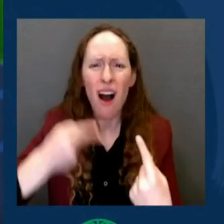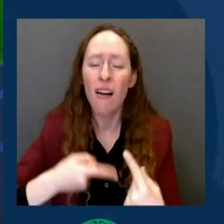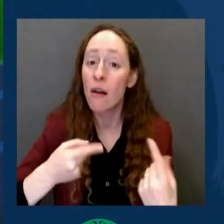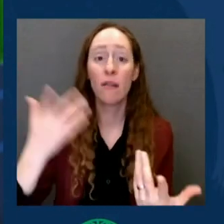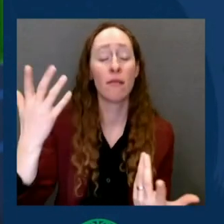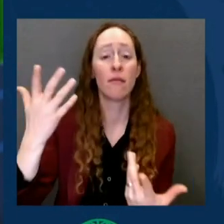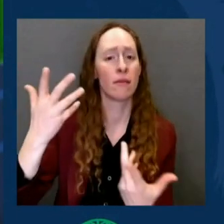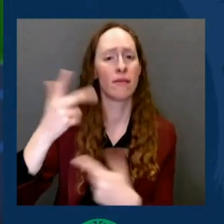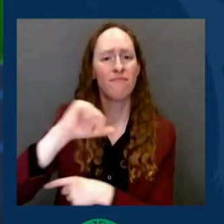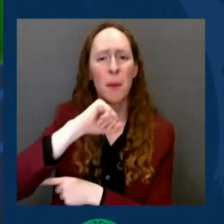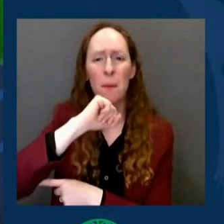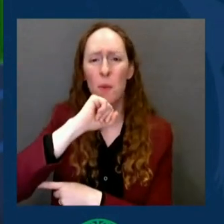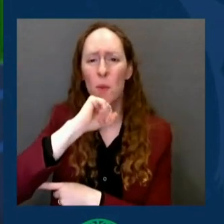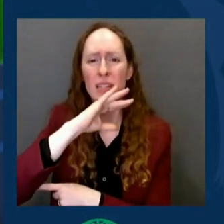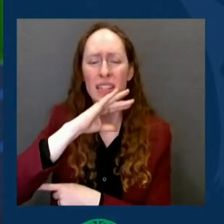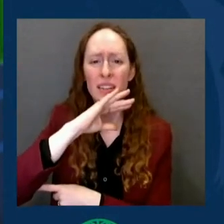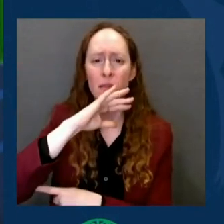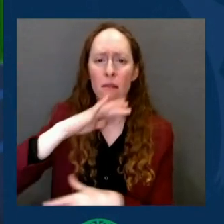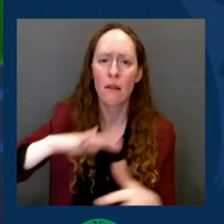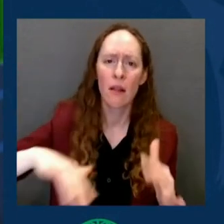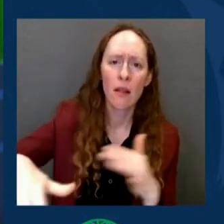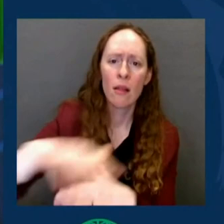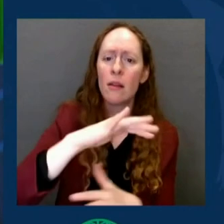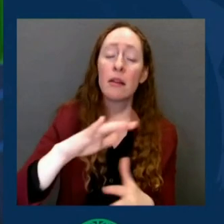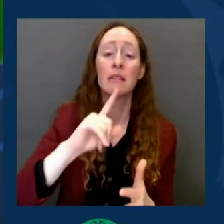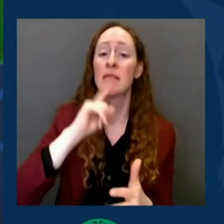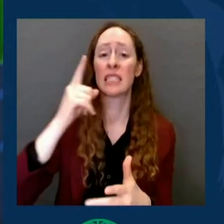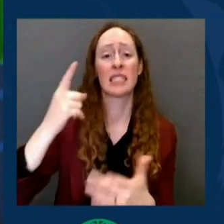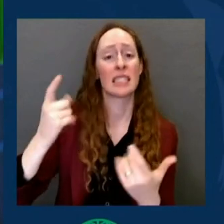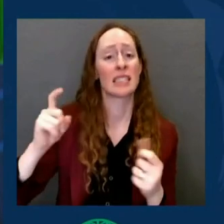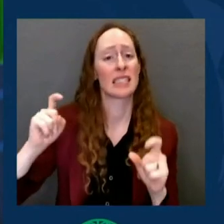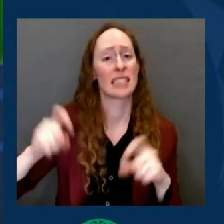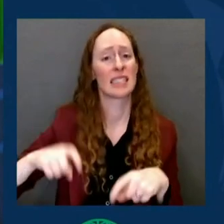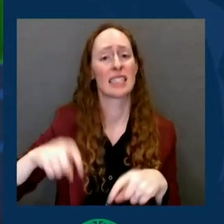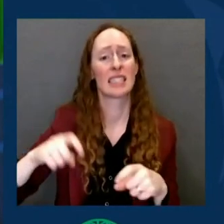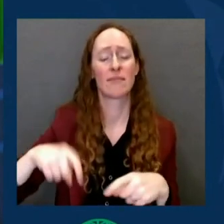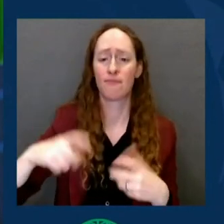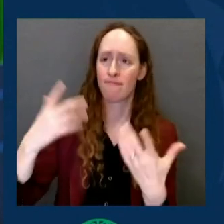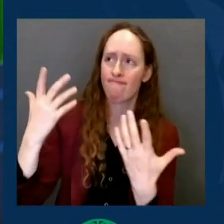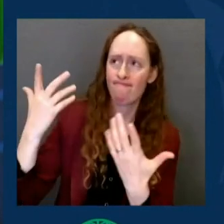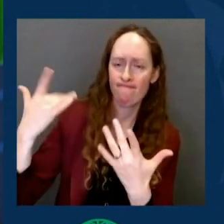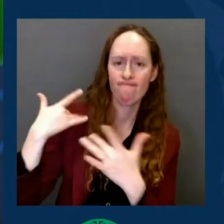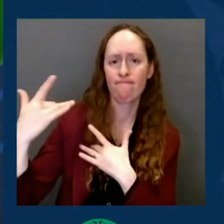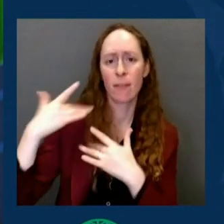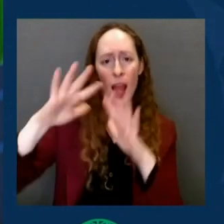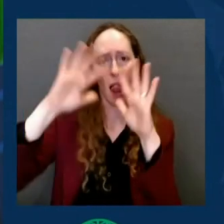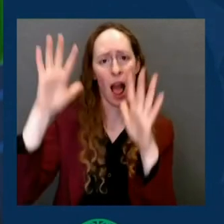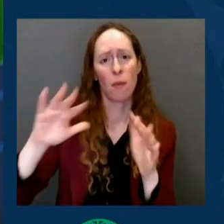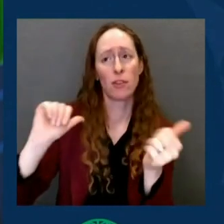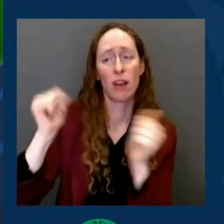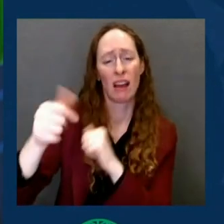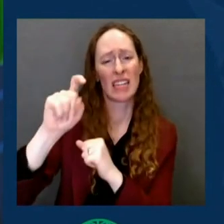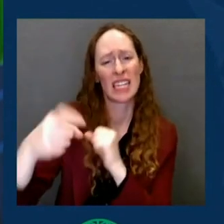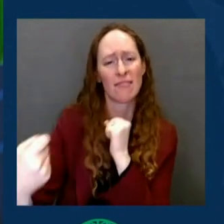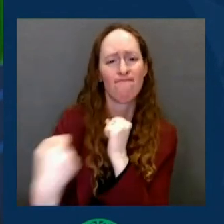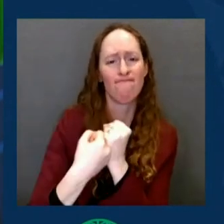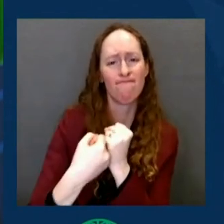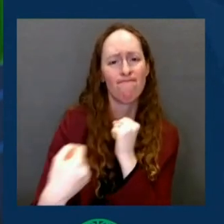the estimates made by GIEC, Africa needs $86 million per